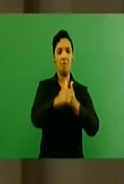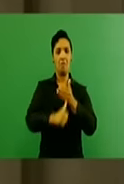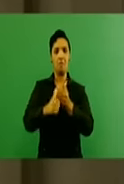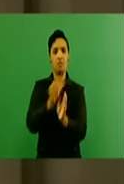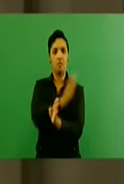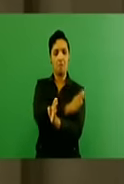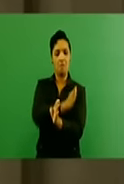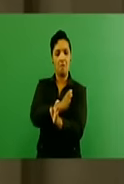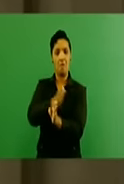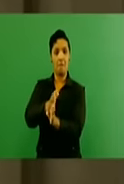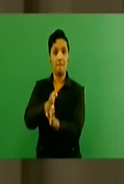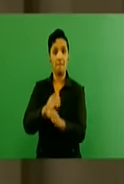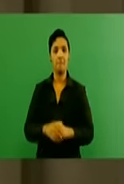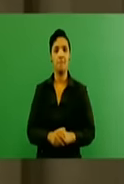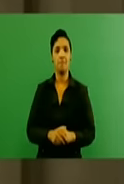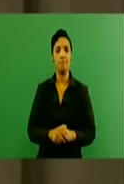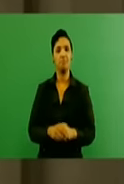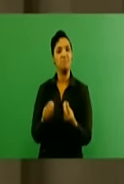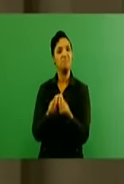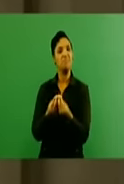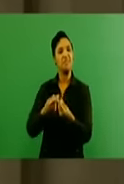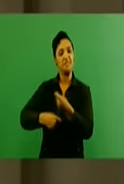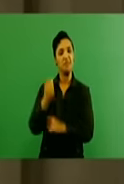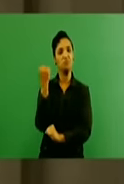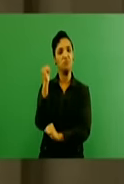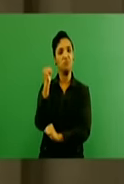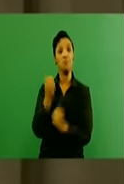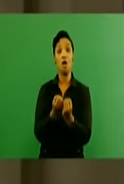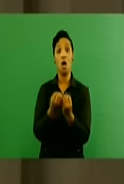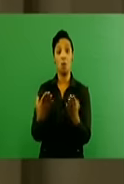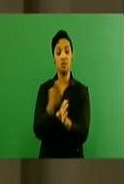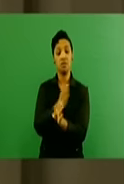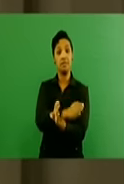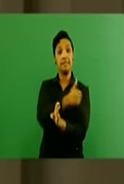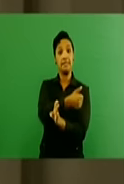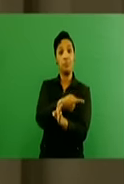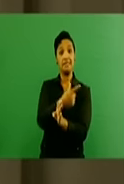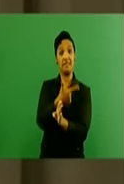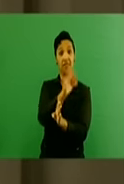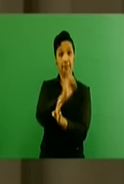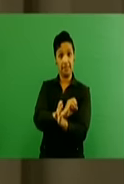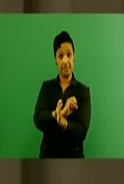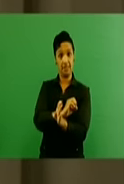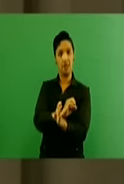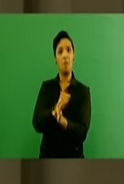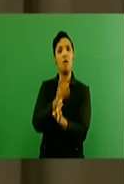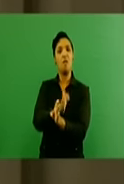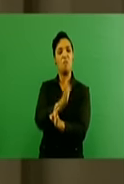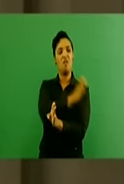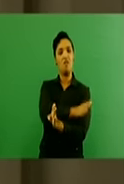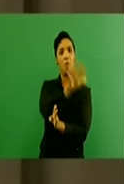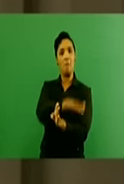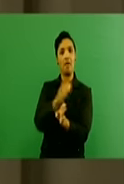basis. Goods price inflation measured 6.7%, up from 6.6% in